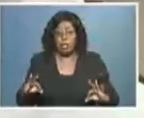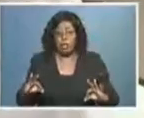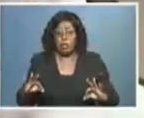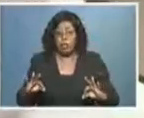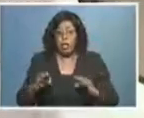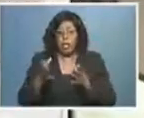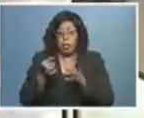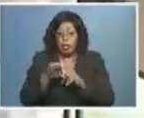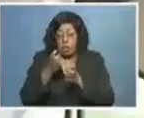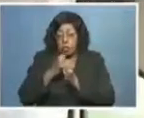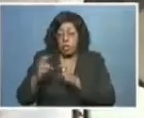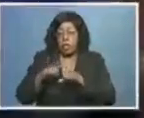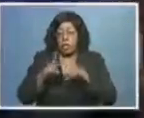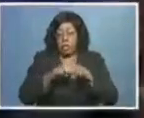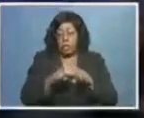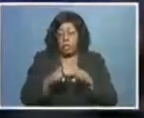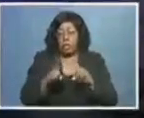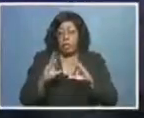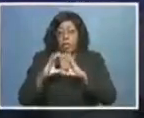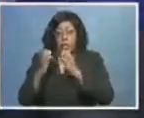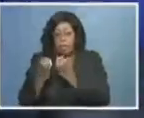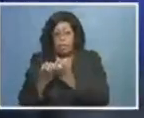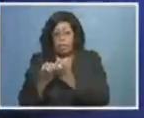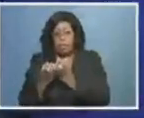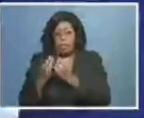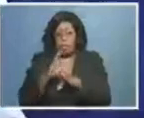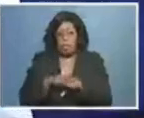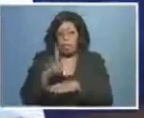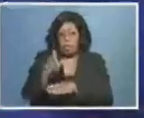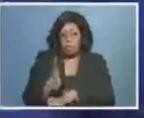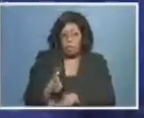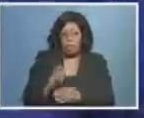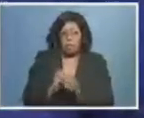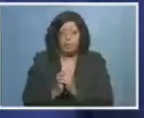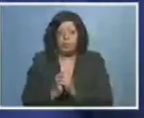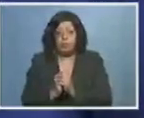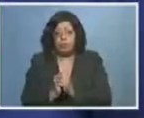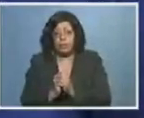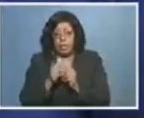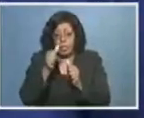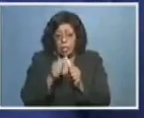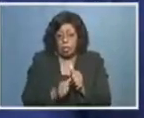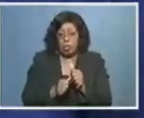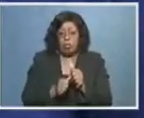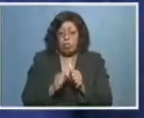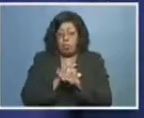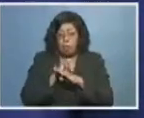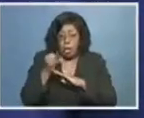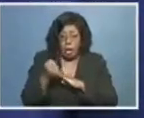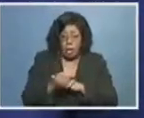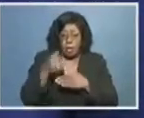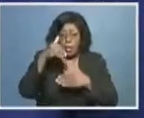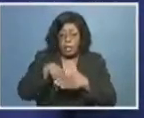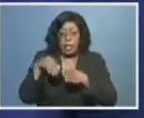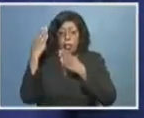plan to expand in the variety of courses based on the demand. Every single island of the